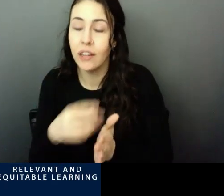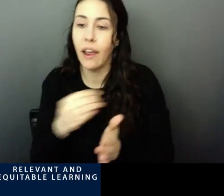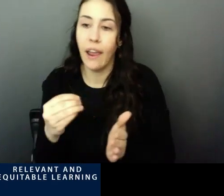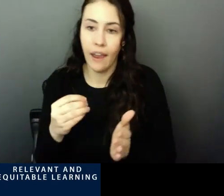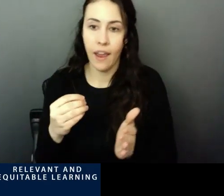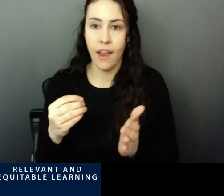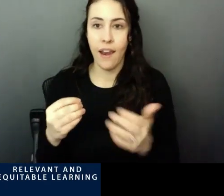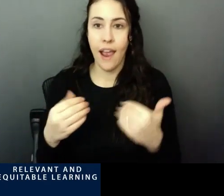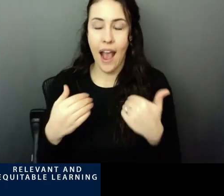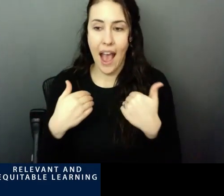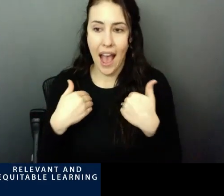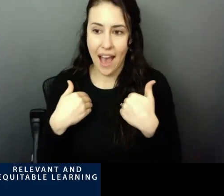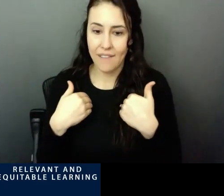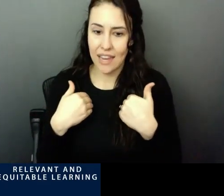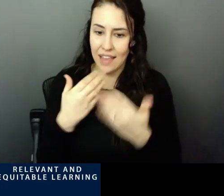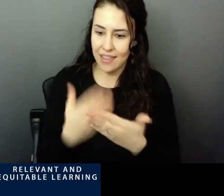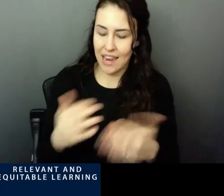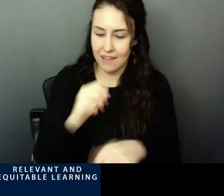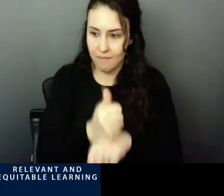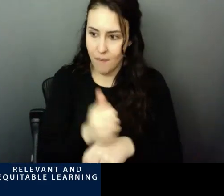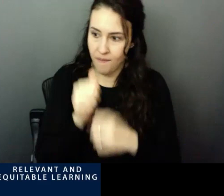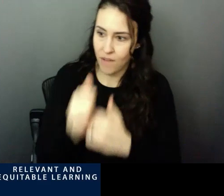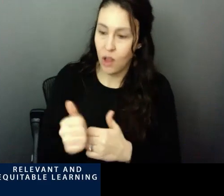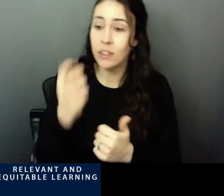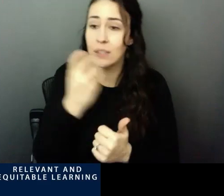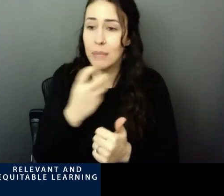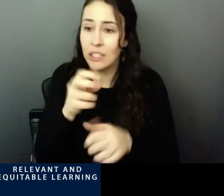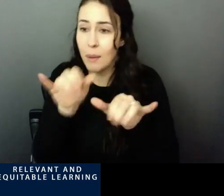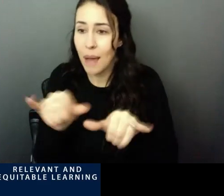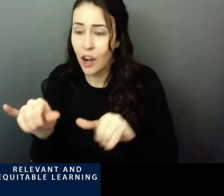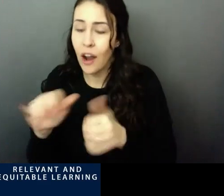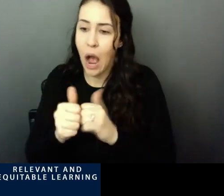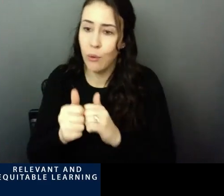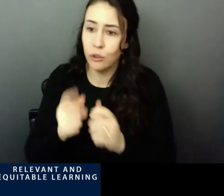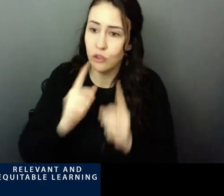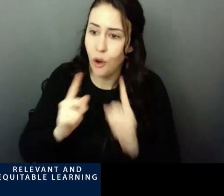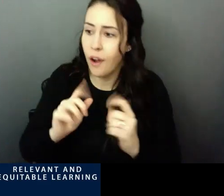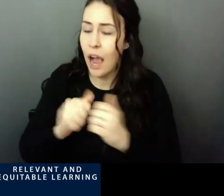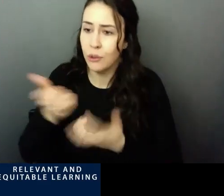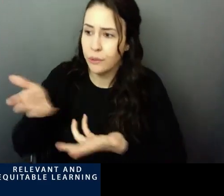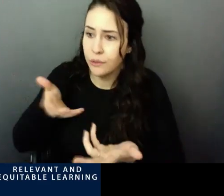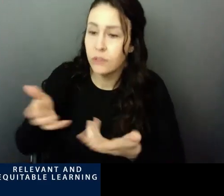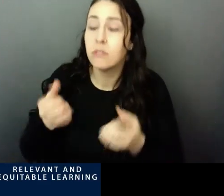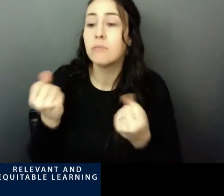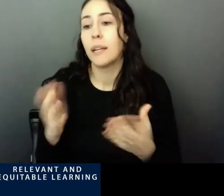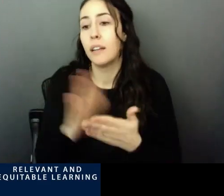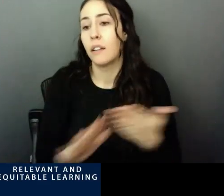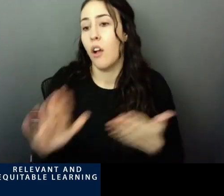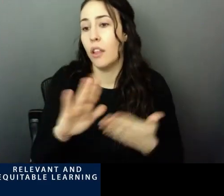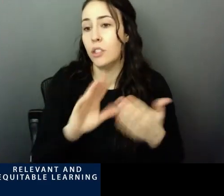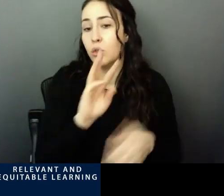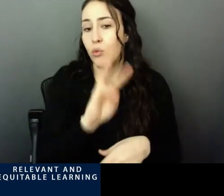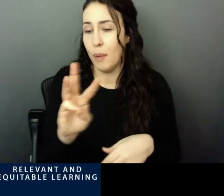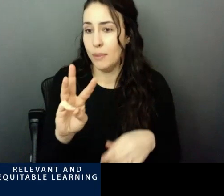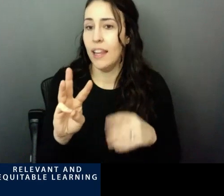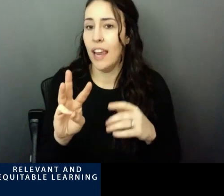based on people's speech patterns, how they talk, to engage and react with them. I know there's a lot of colleges' websites actually that are emerging this way based